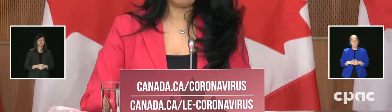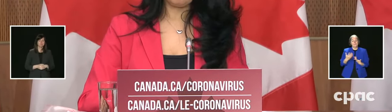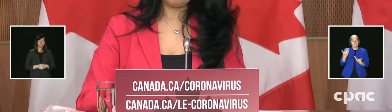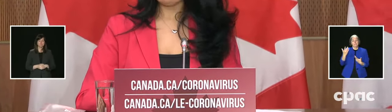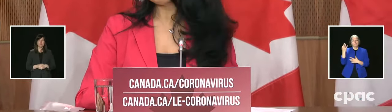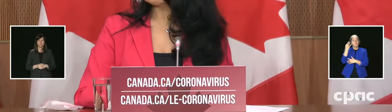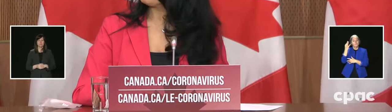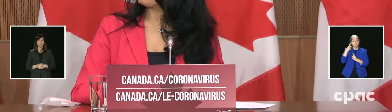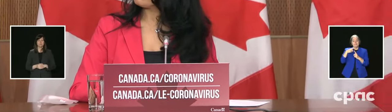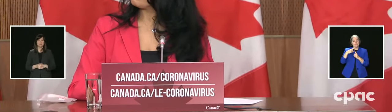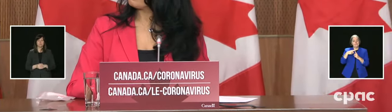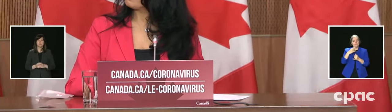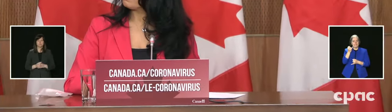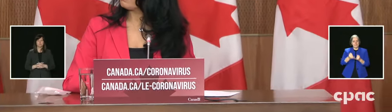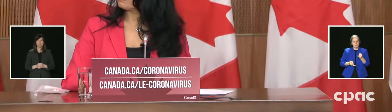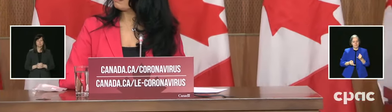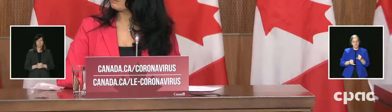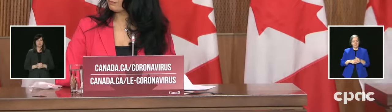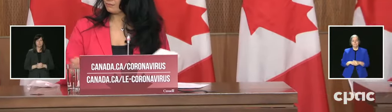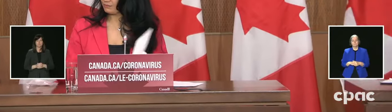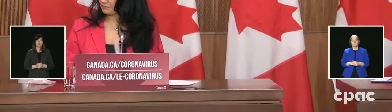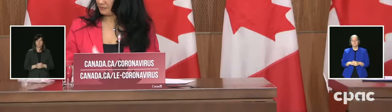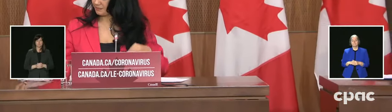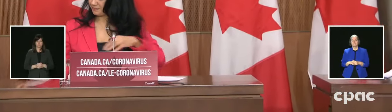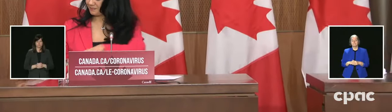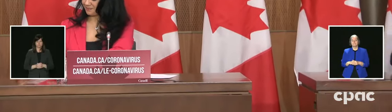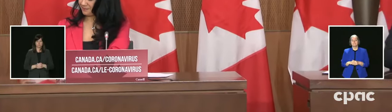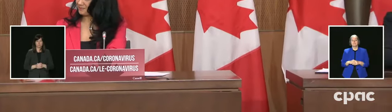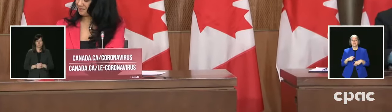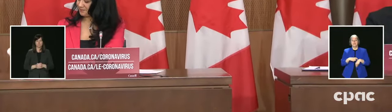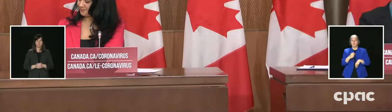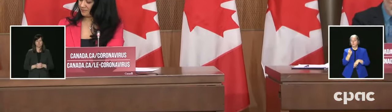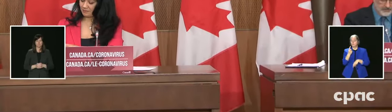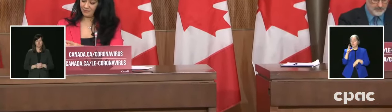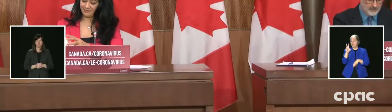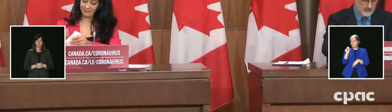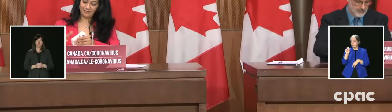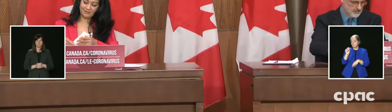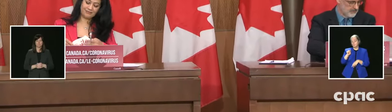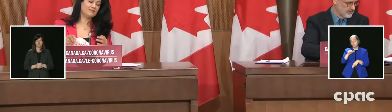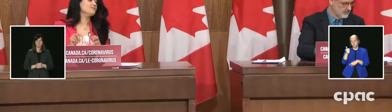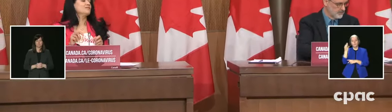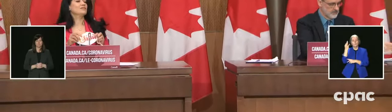pour aujourd'hui. Veuillez noter que la prochaine mise à jour COVID-19 sera à 11h30. Merci.